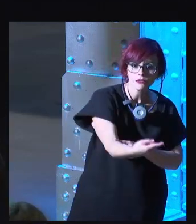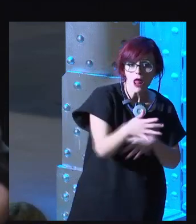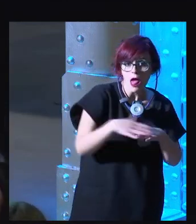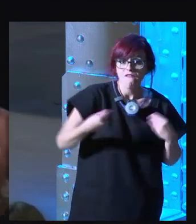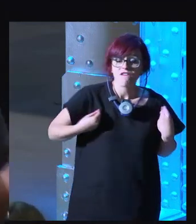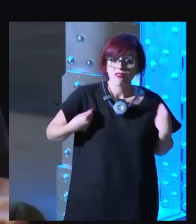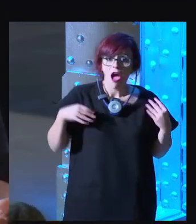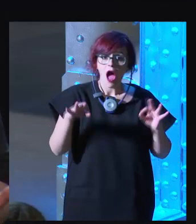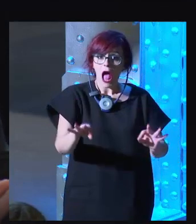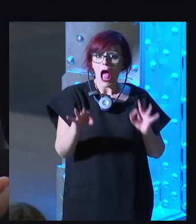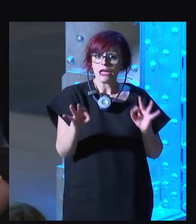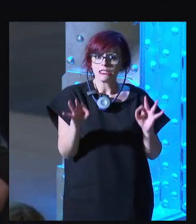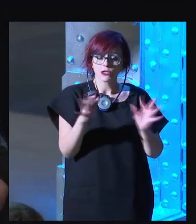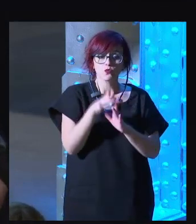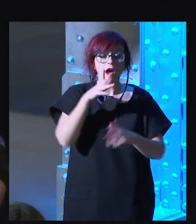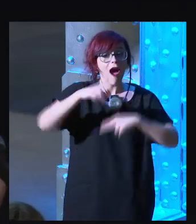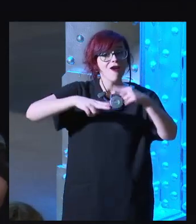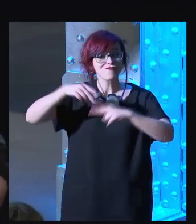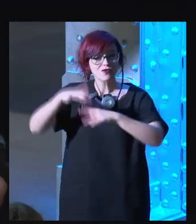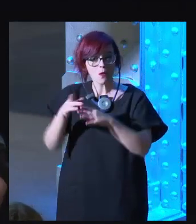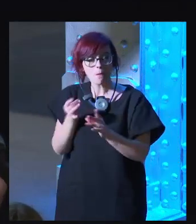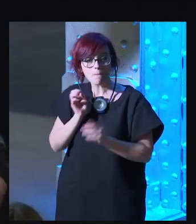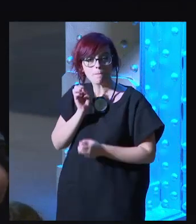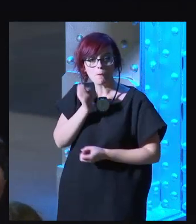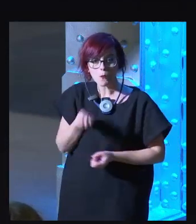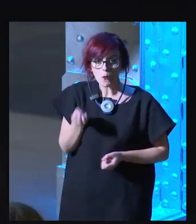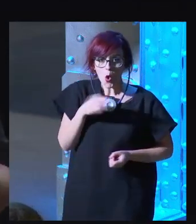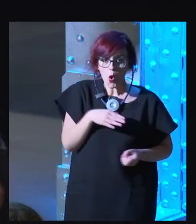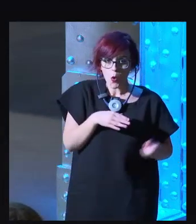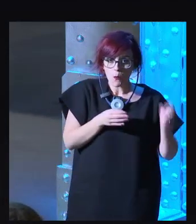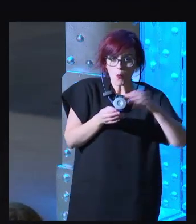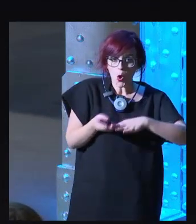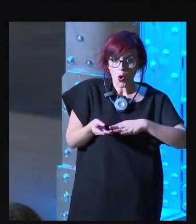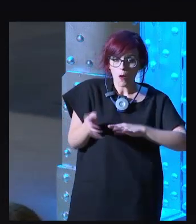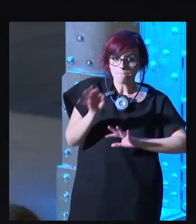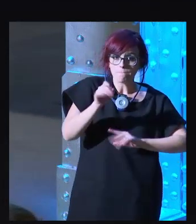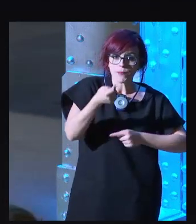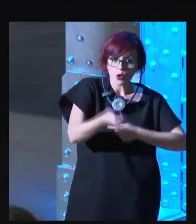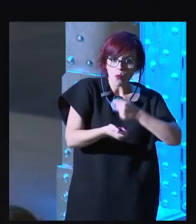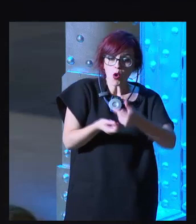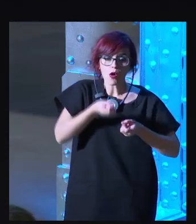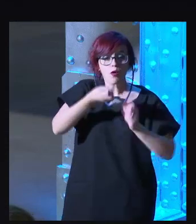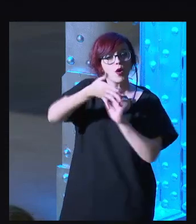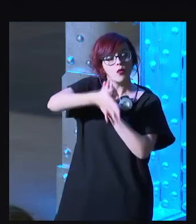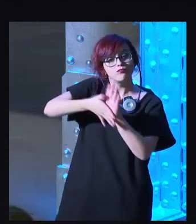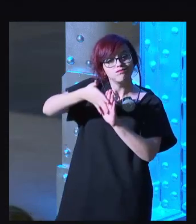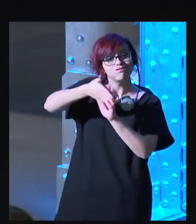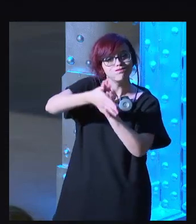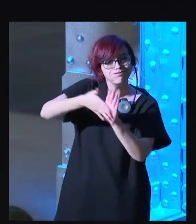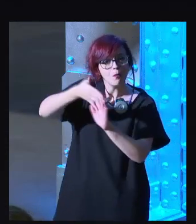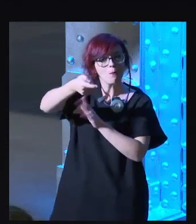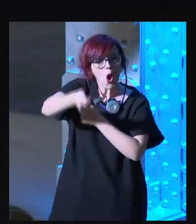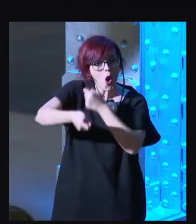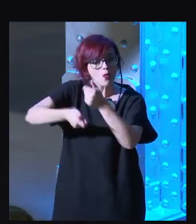constructed, progressing narrative. And life is worse for us when we feel we can't change that narrative,